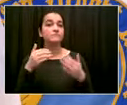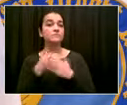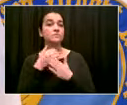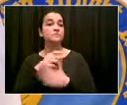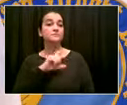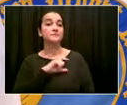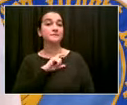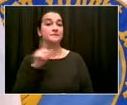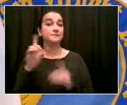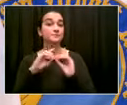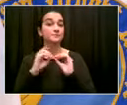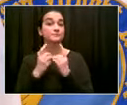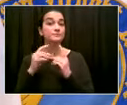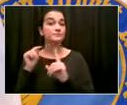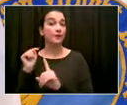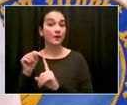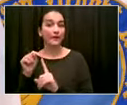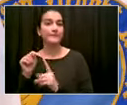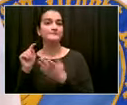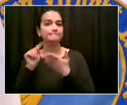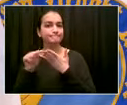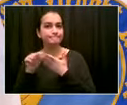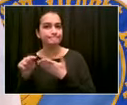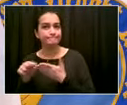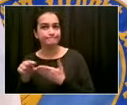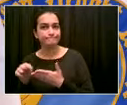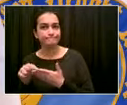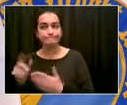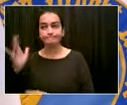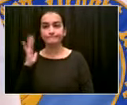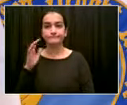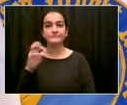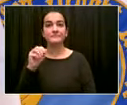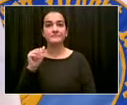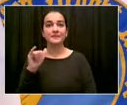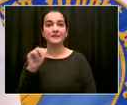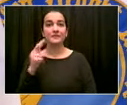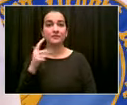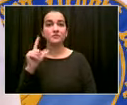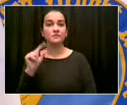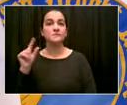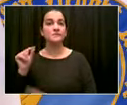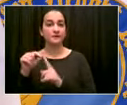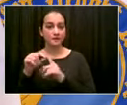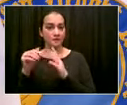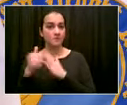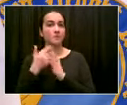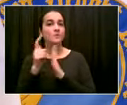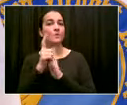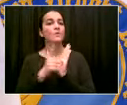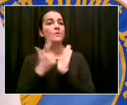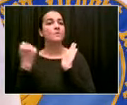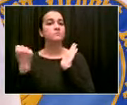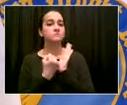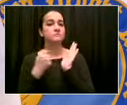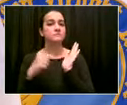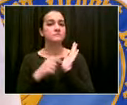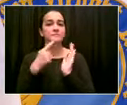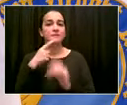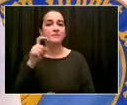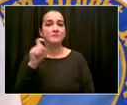Which requires us to turn over anything that's related to a particular case within 14 days.